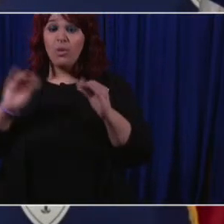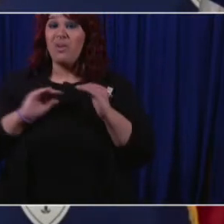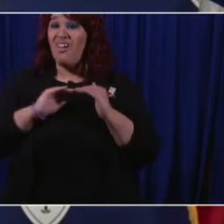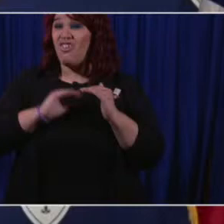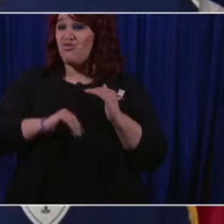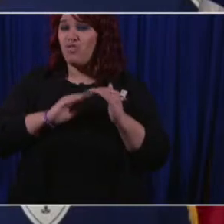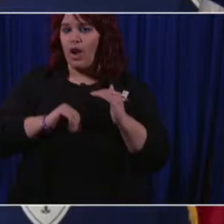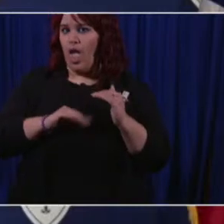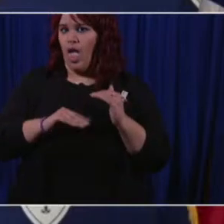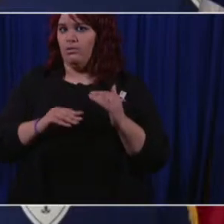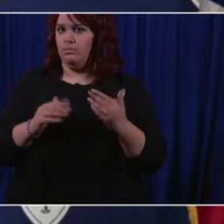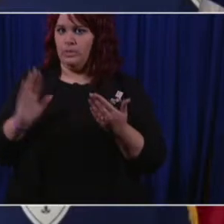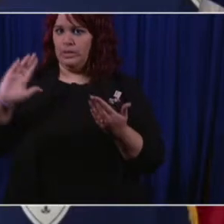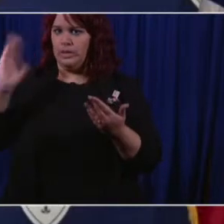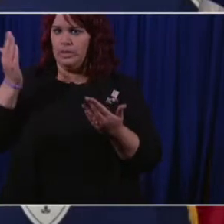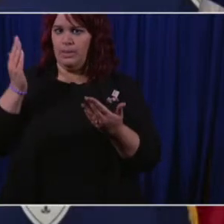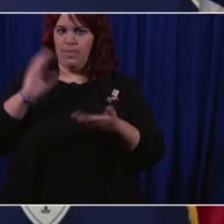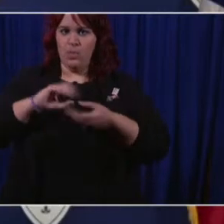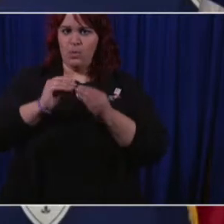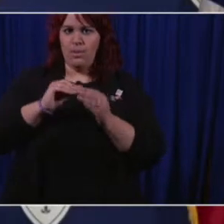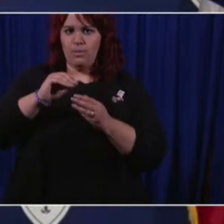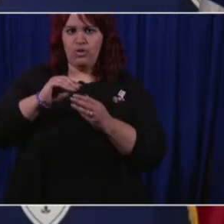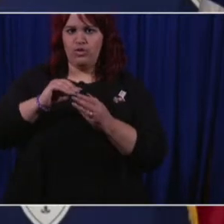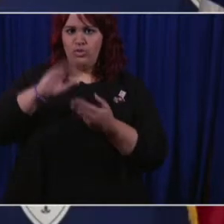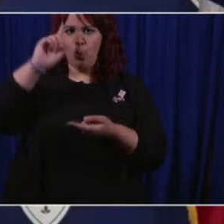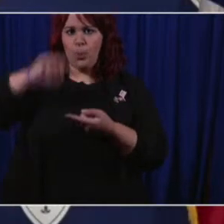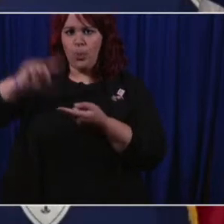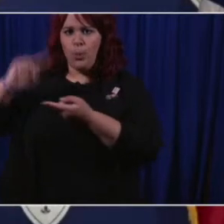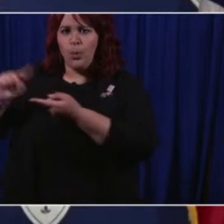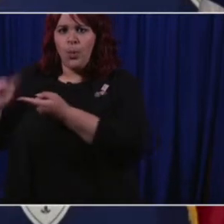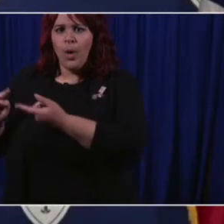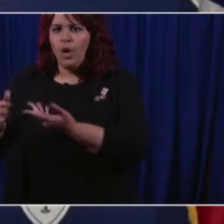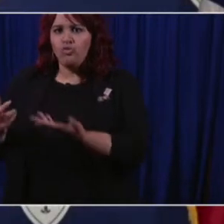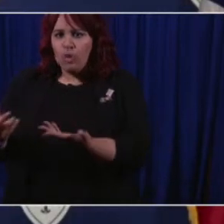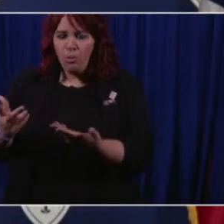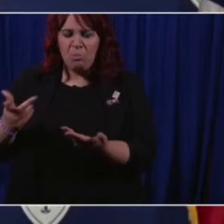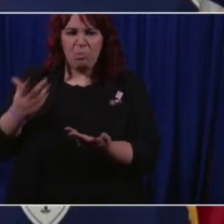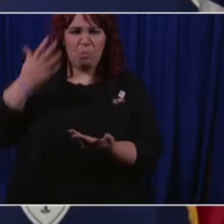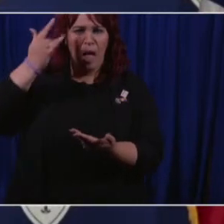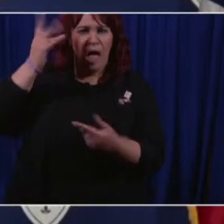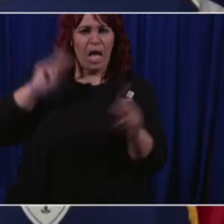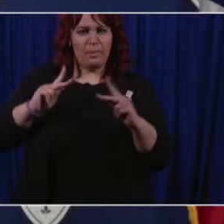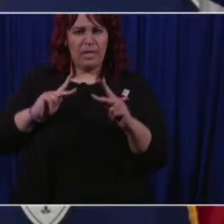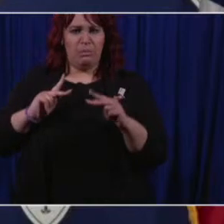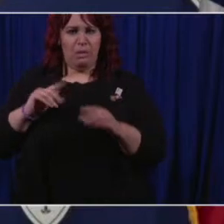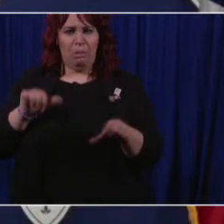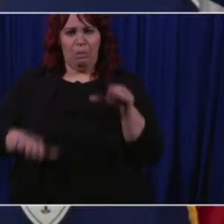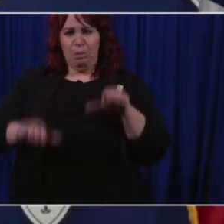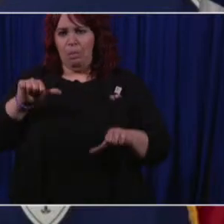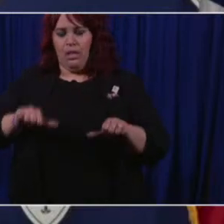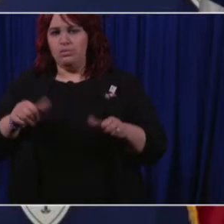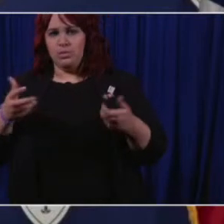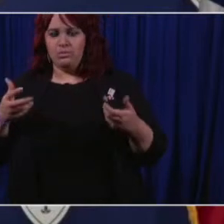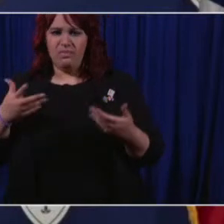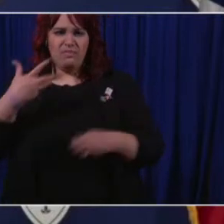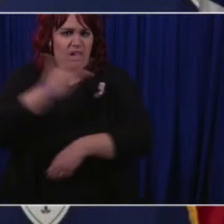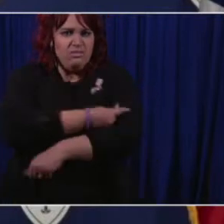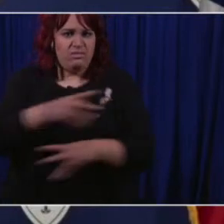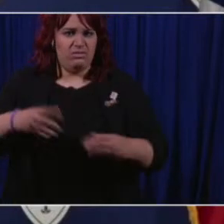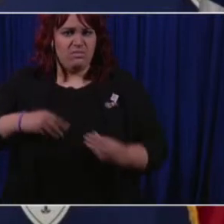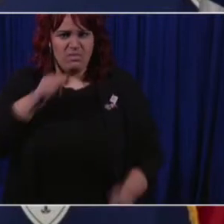are hesitant or unwilling to get the vaccine? Well, one difference